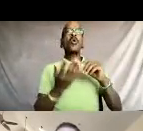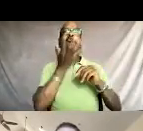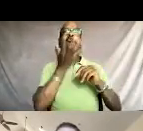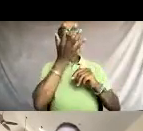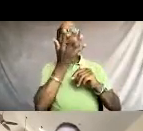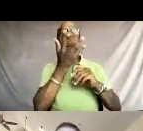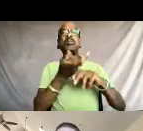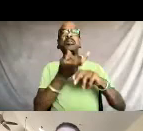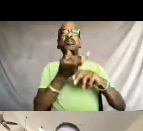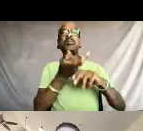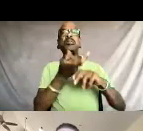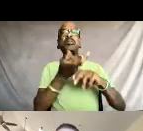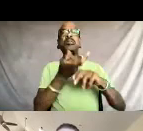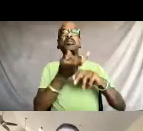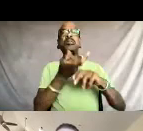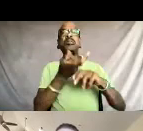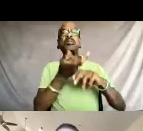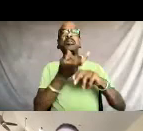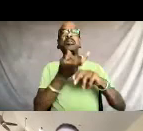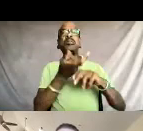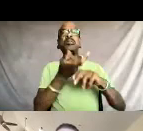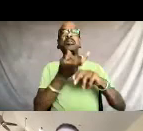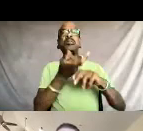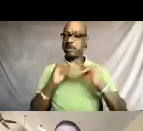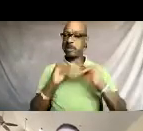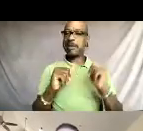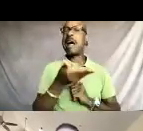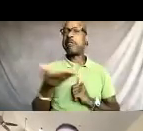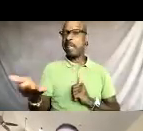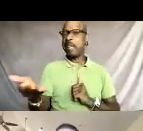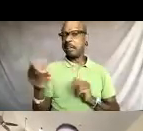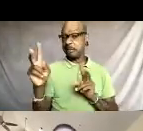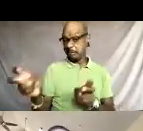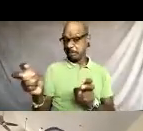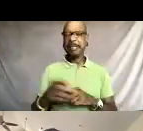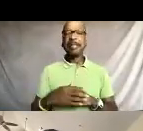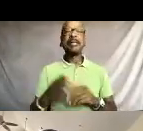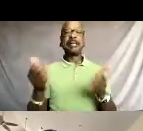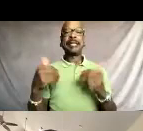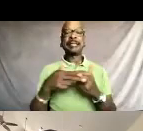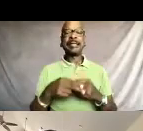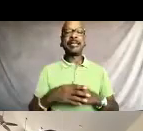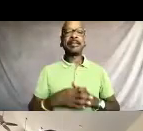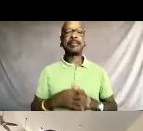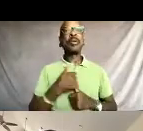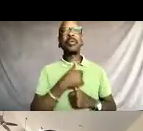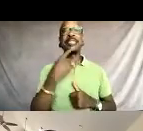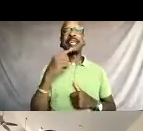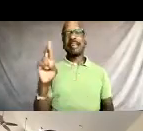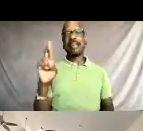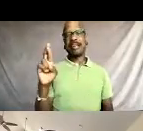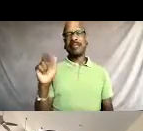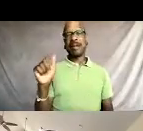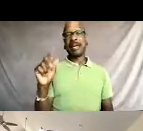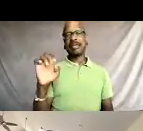you know it's more than just a thing. Next slide. And when we place radical in front of real estate, we want to make